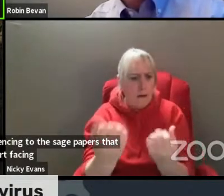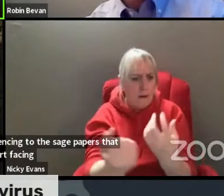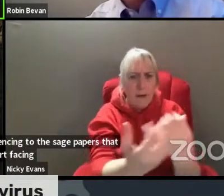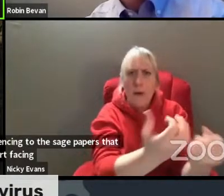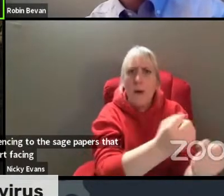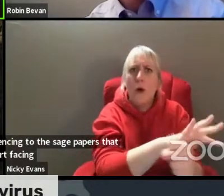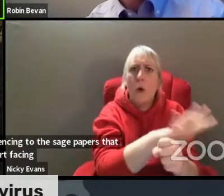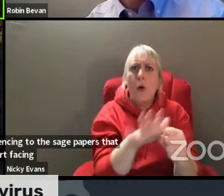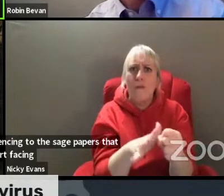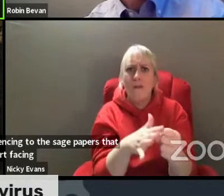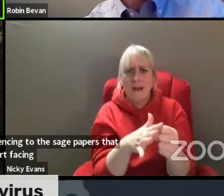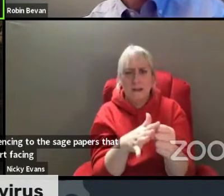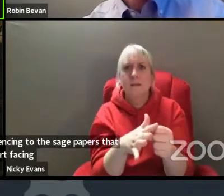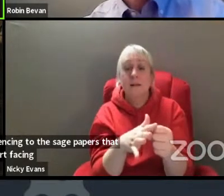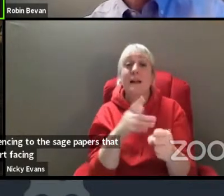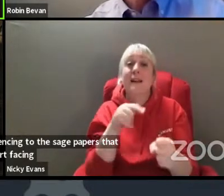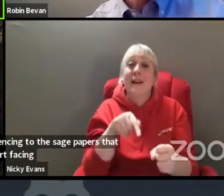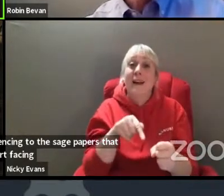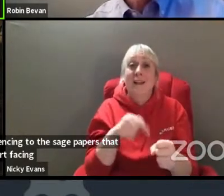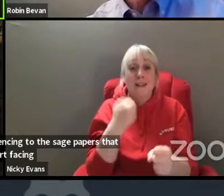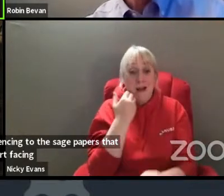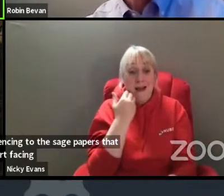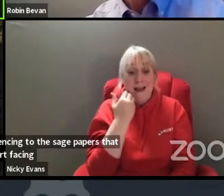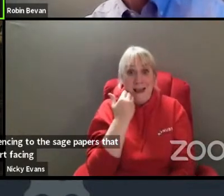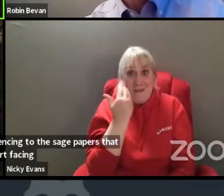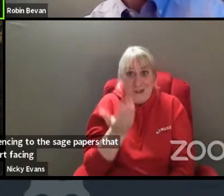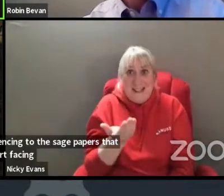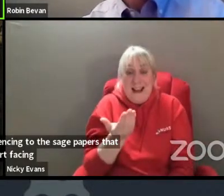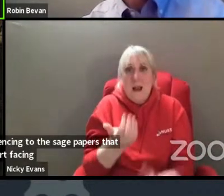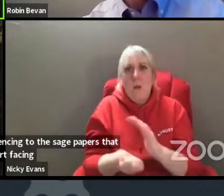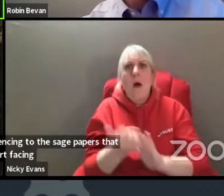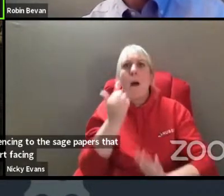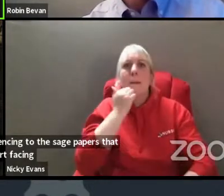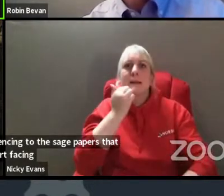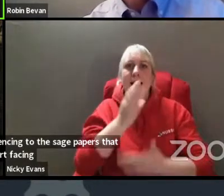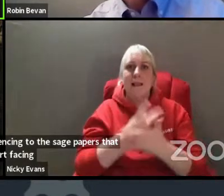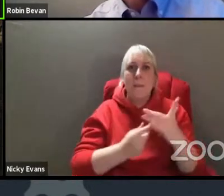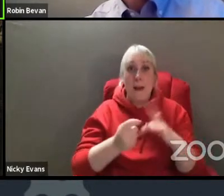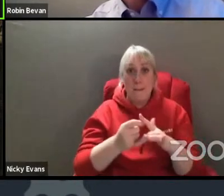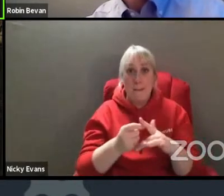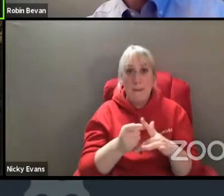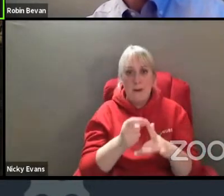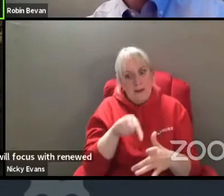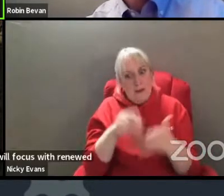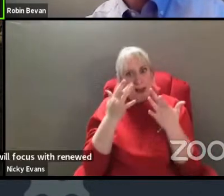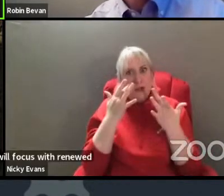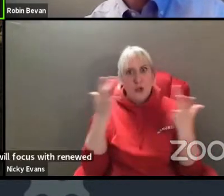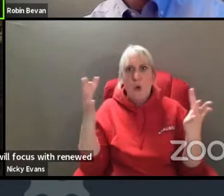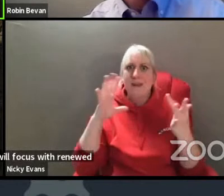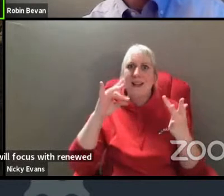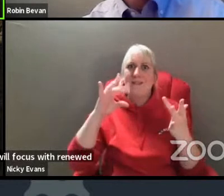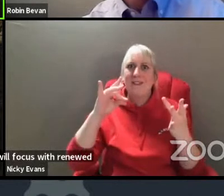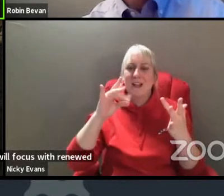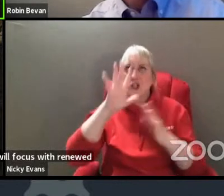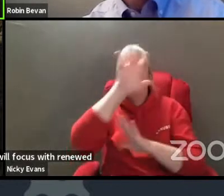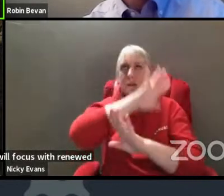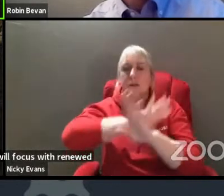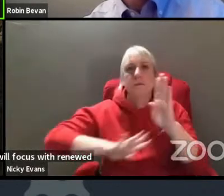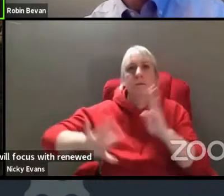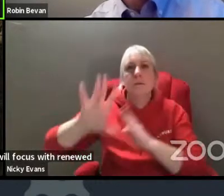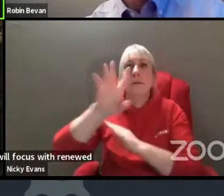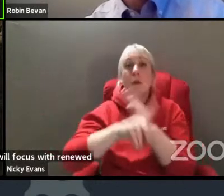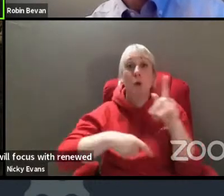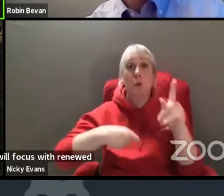updated daily. So that shows the wide variation in infection rates across the country. And we will link